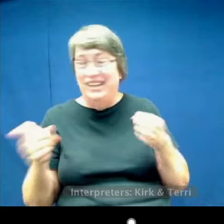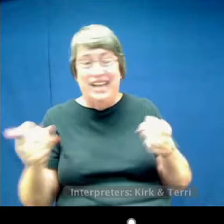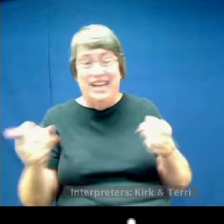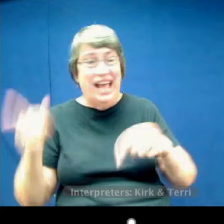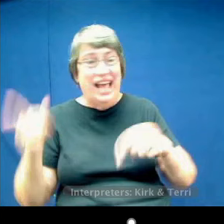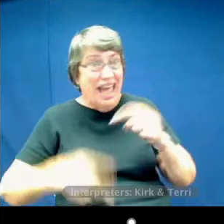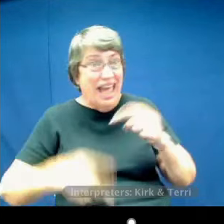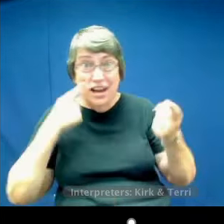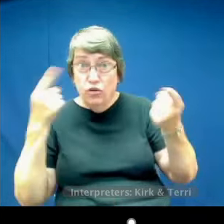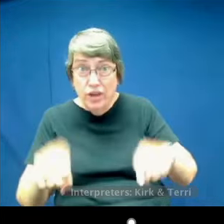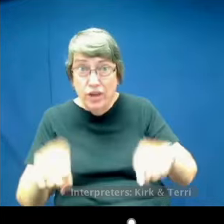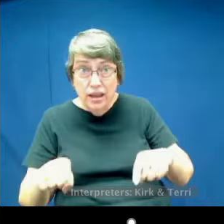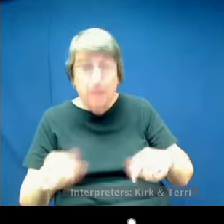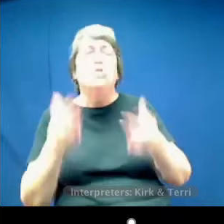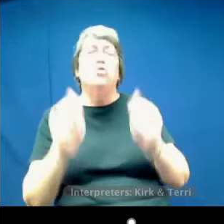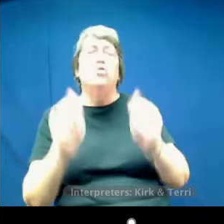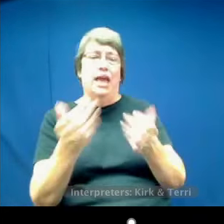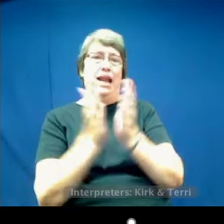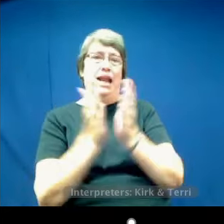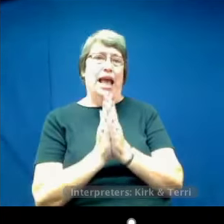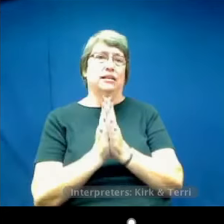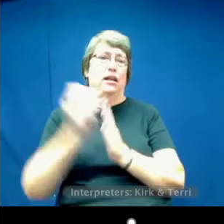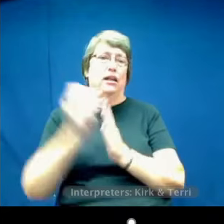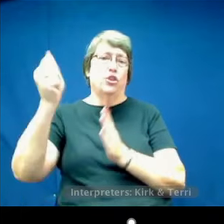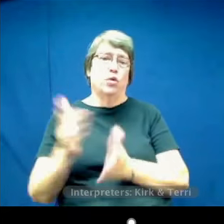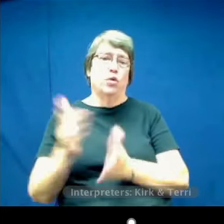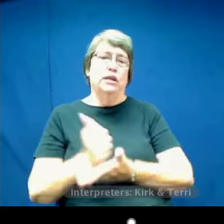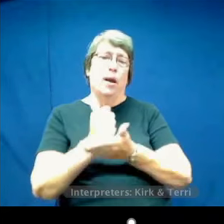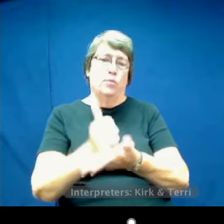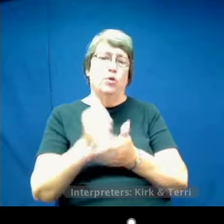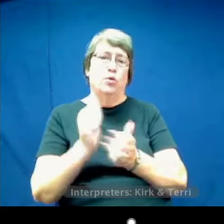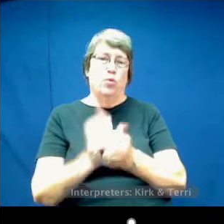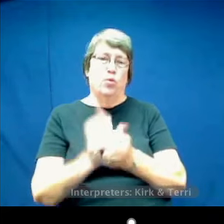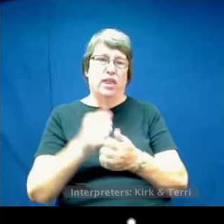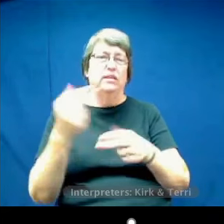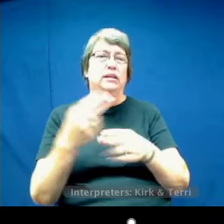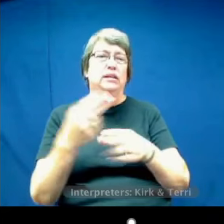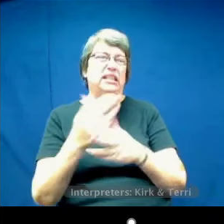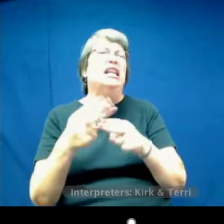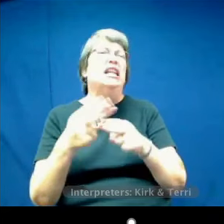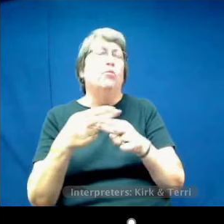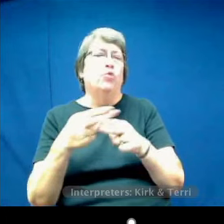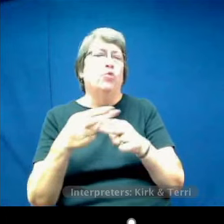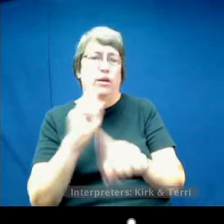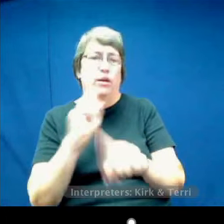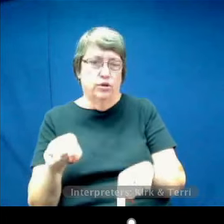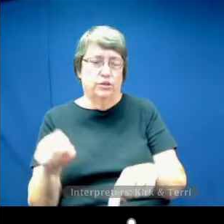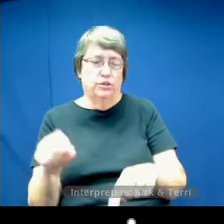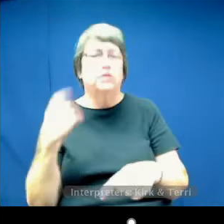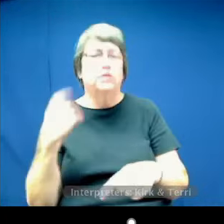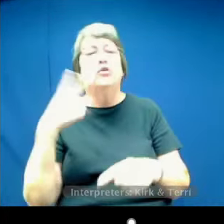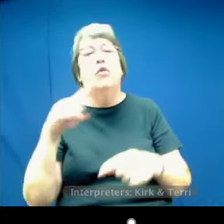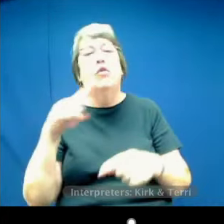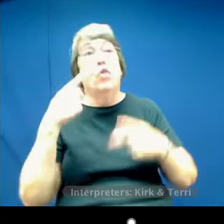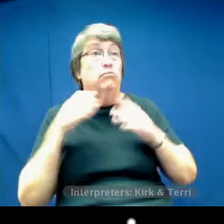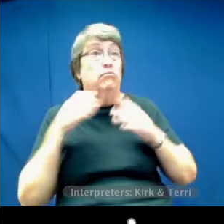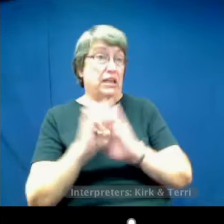temporary support, temporary items. So, for example, you physically